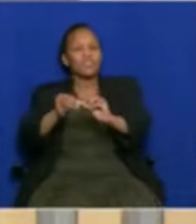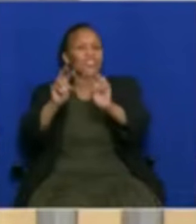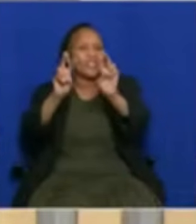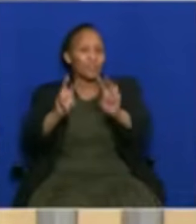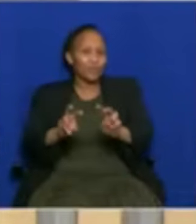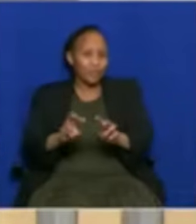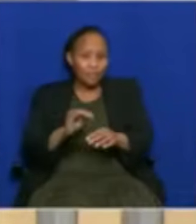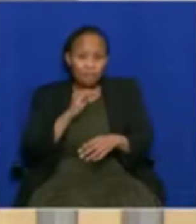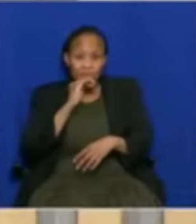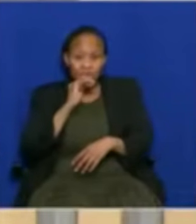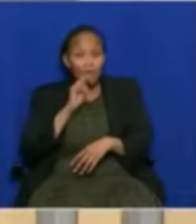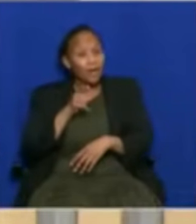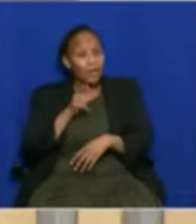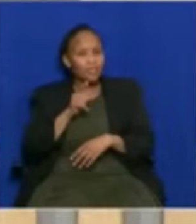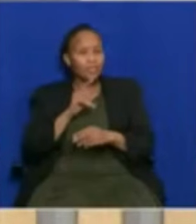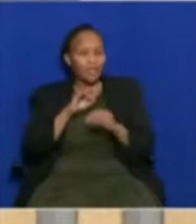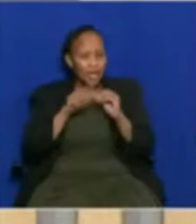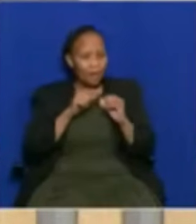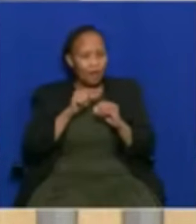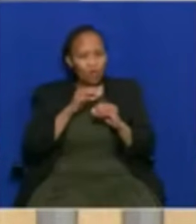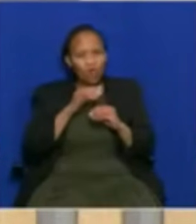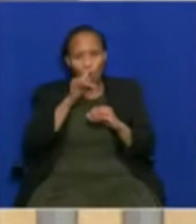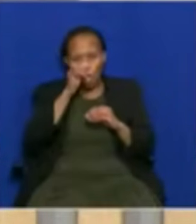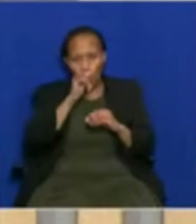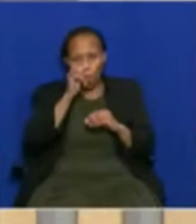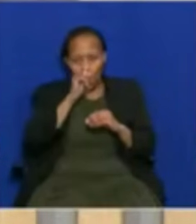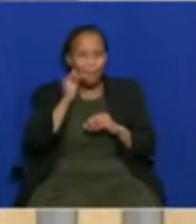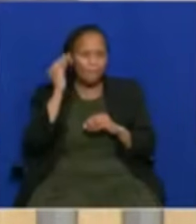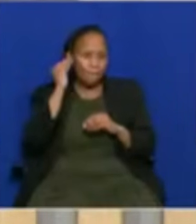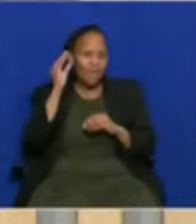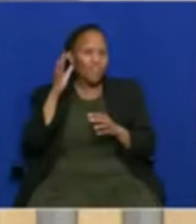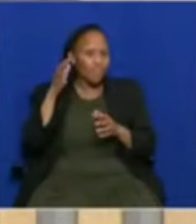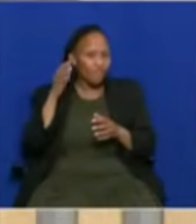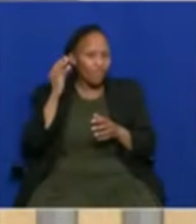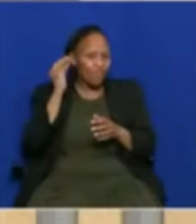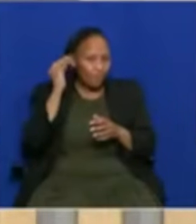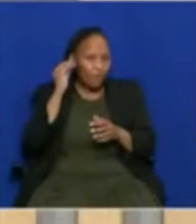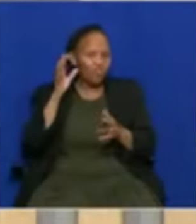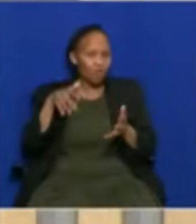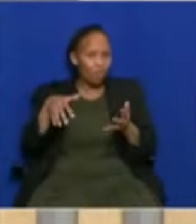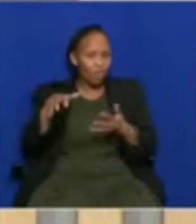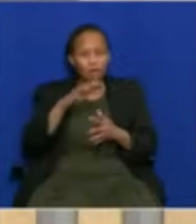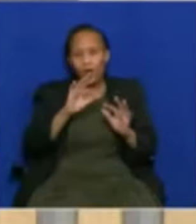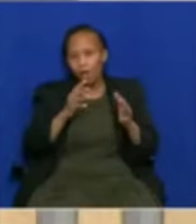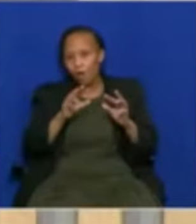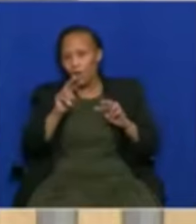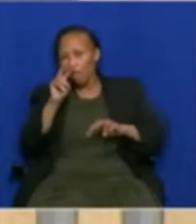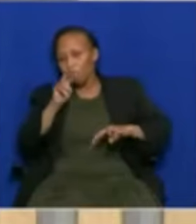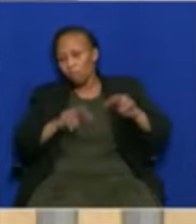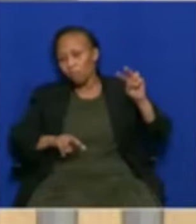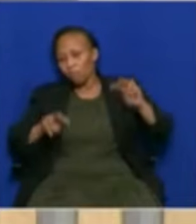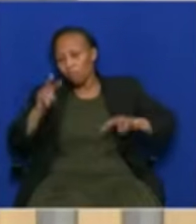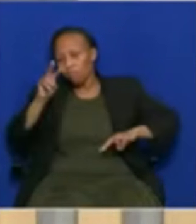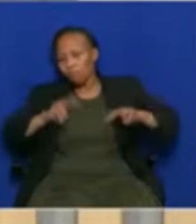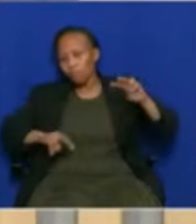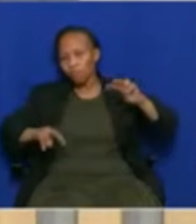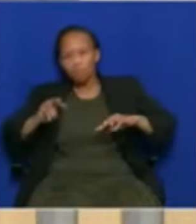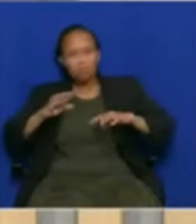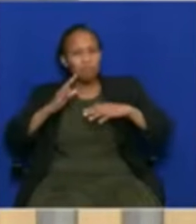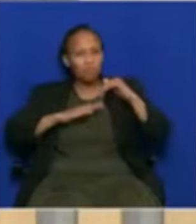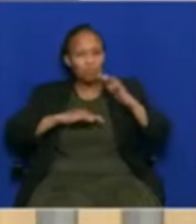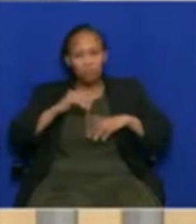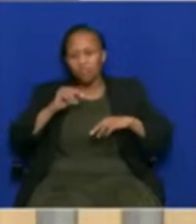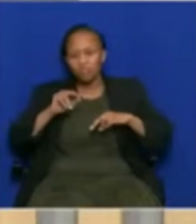intelligence systems in terms of monitoring, building specific stuff,